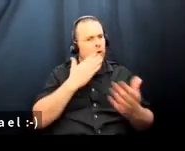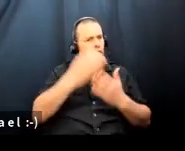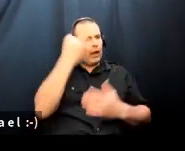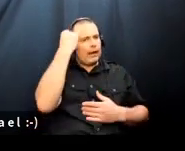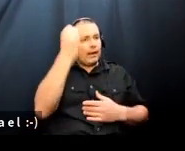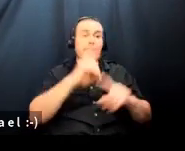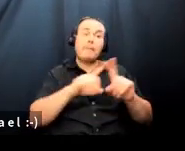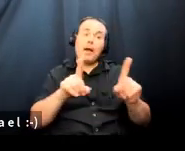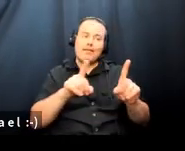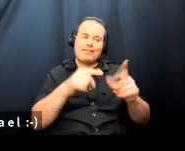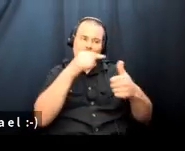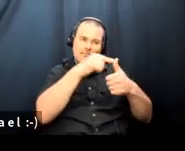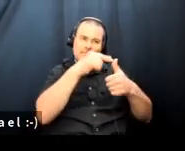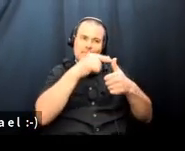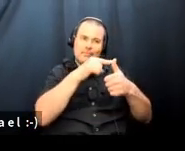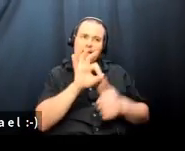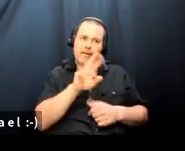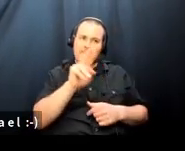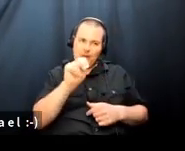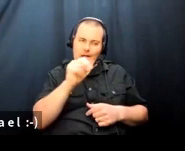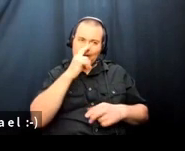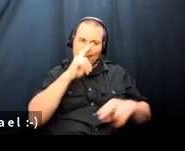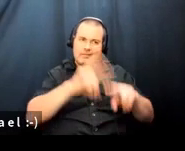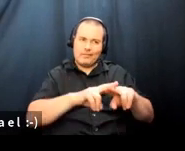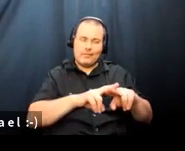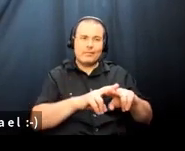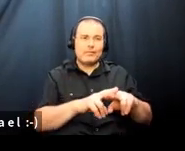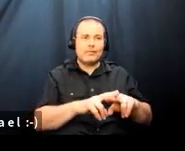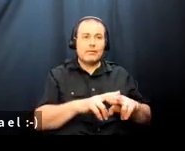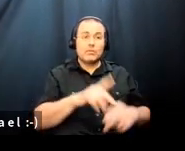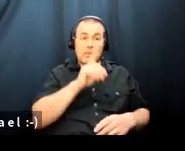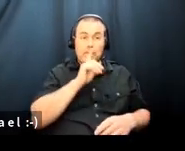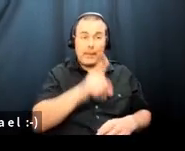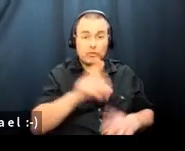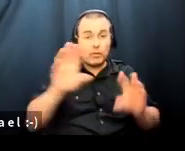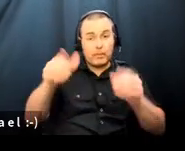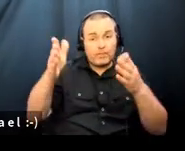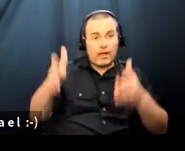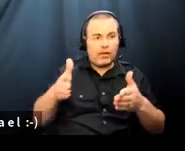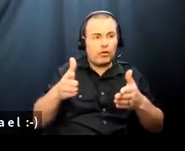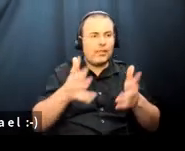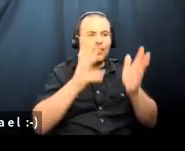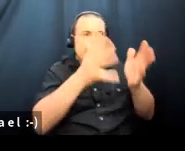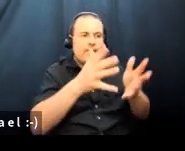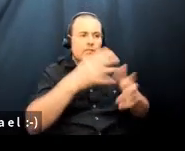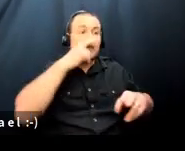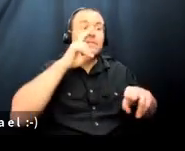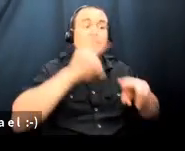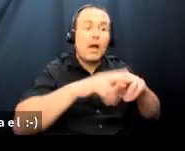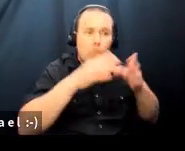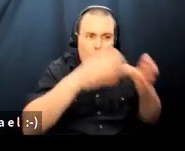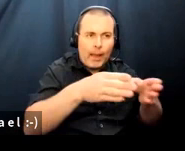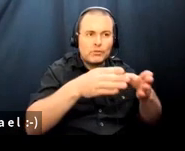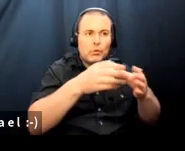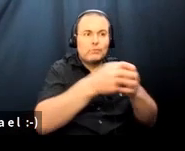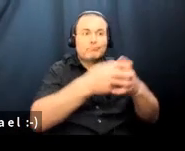making it fun. So make sure that provider leaves you a fun way to enhance your child's language,